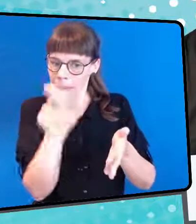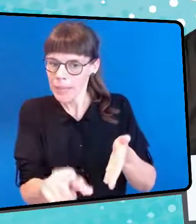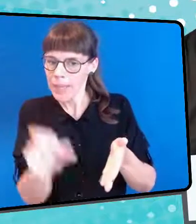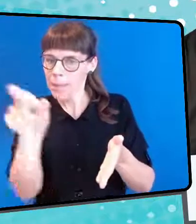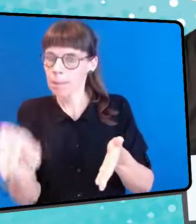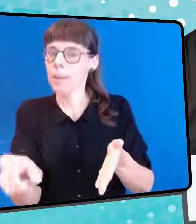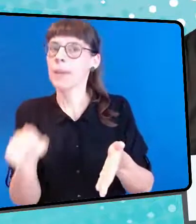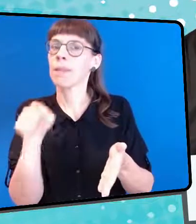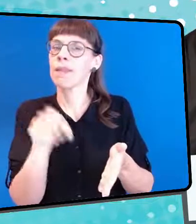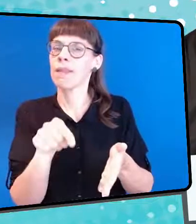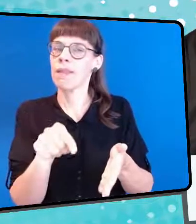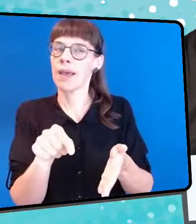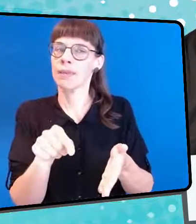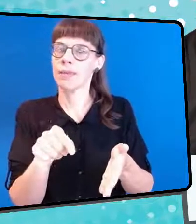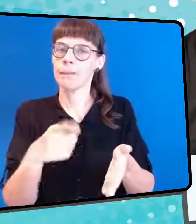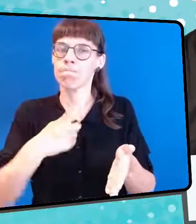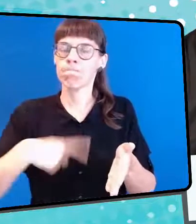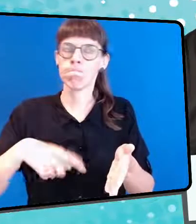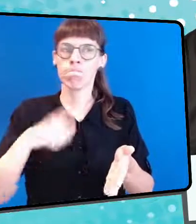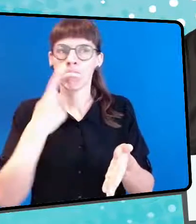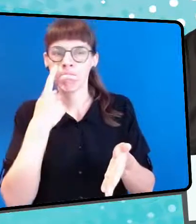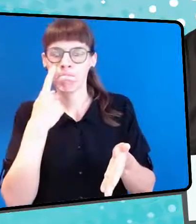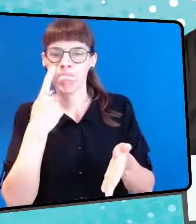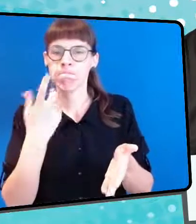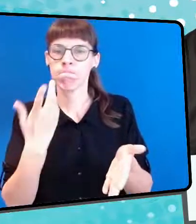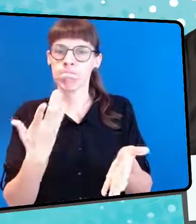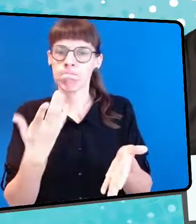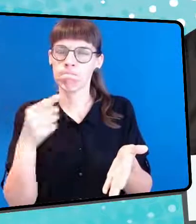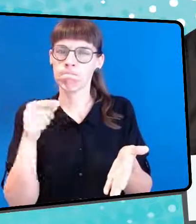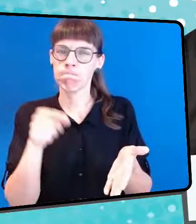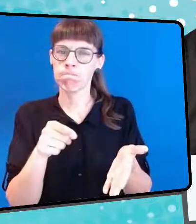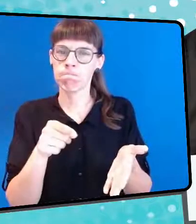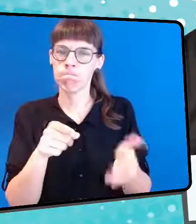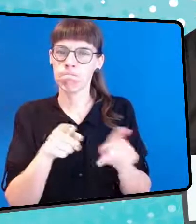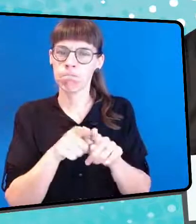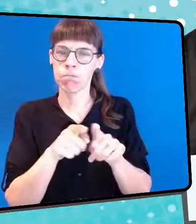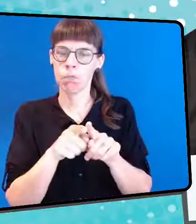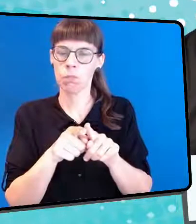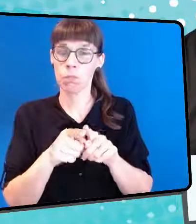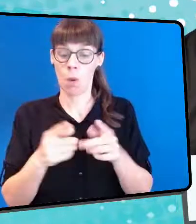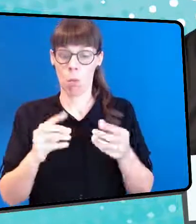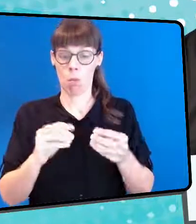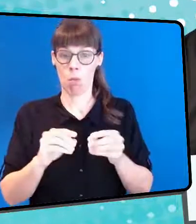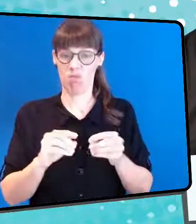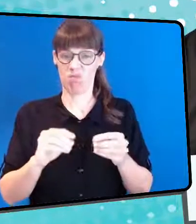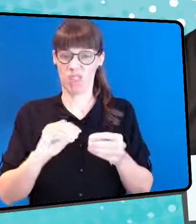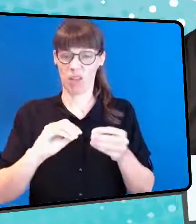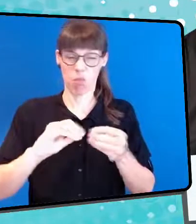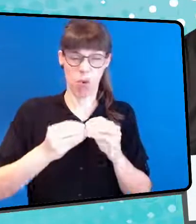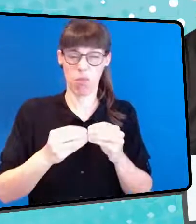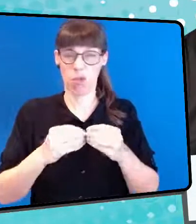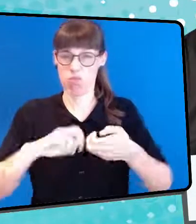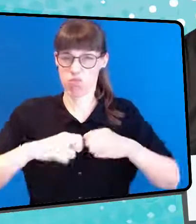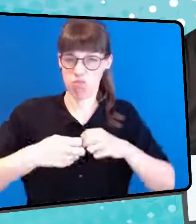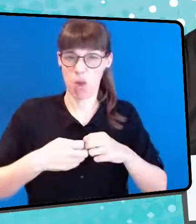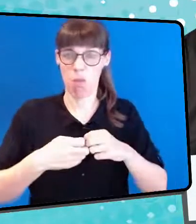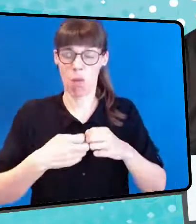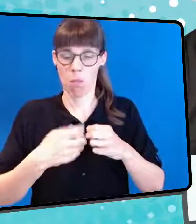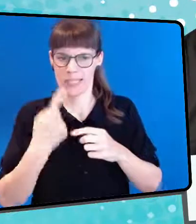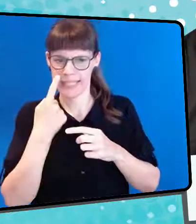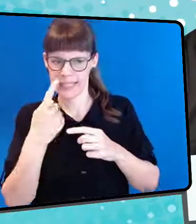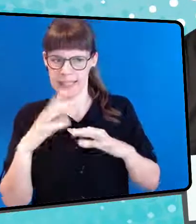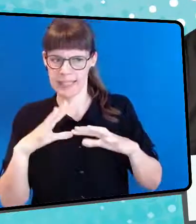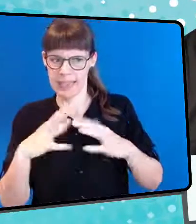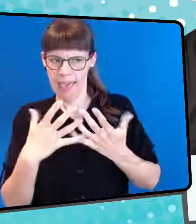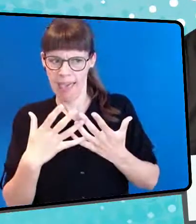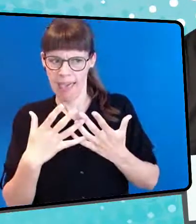find a problem that is both going to have some impact, patient benefit, but also is kind of a tractable problem for